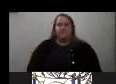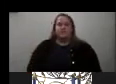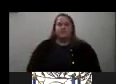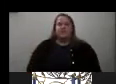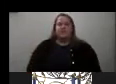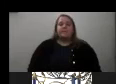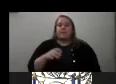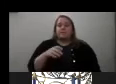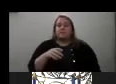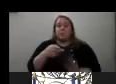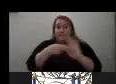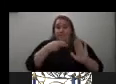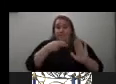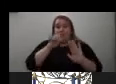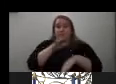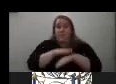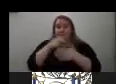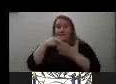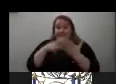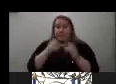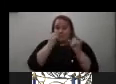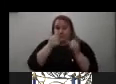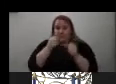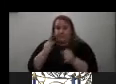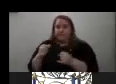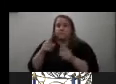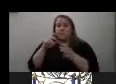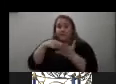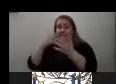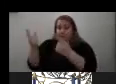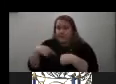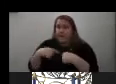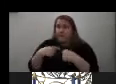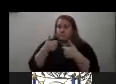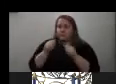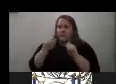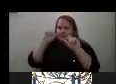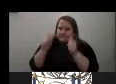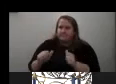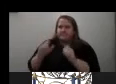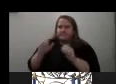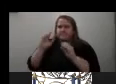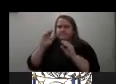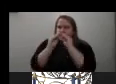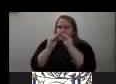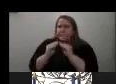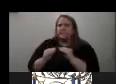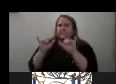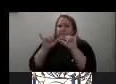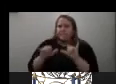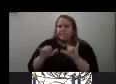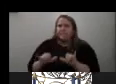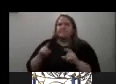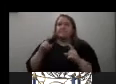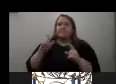dancer individually in a fitting. We'll have them come in for a fitting and we will actually pin the skirt onto the